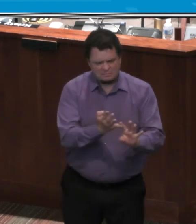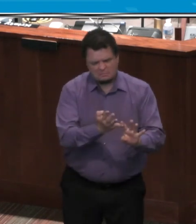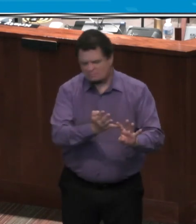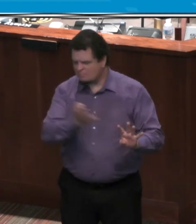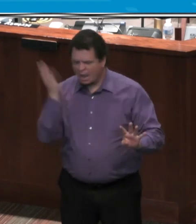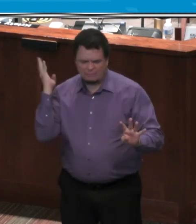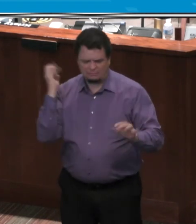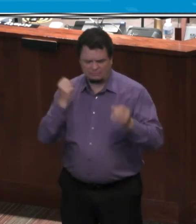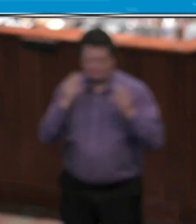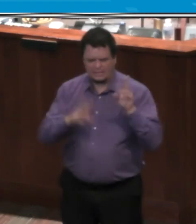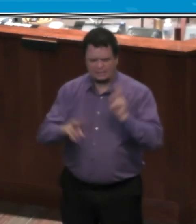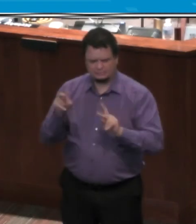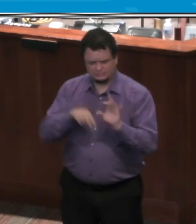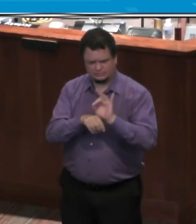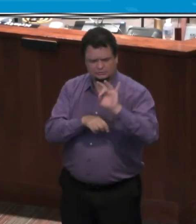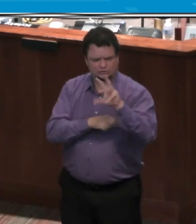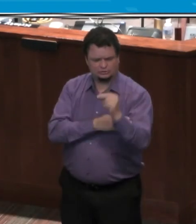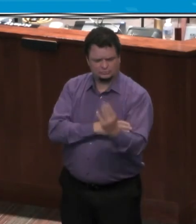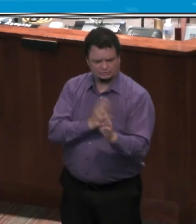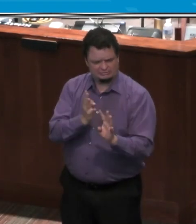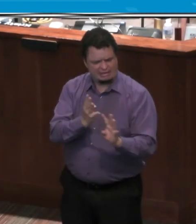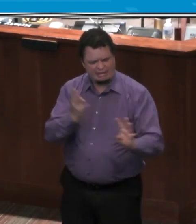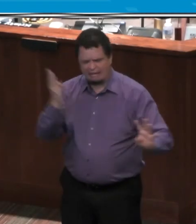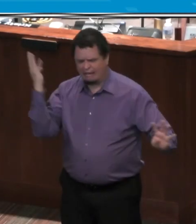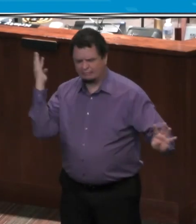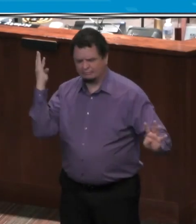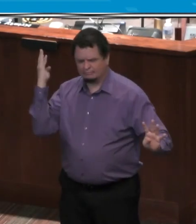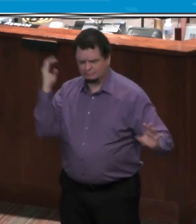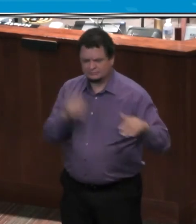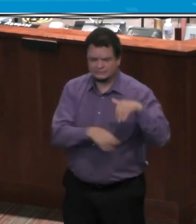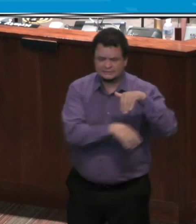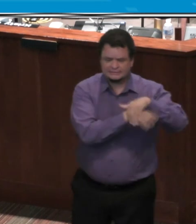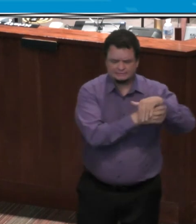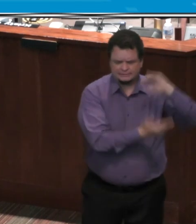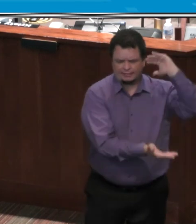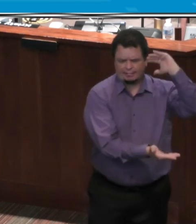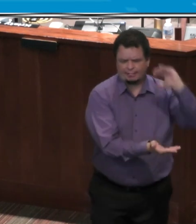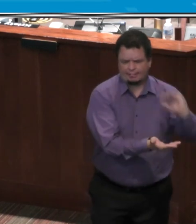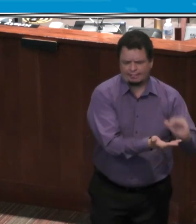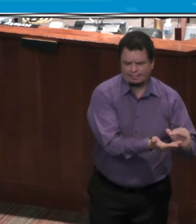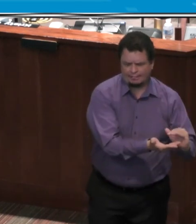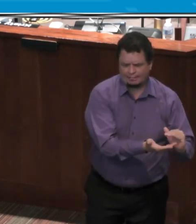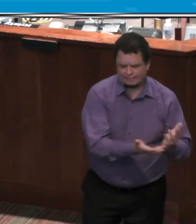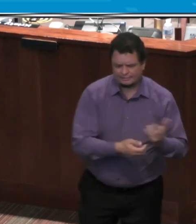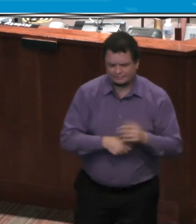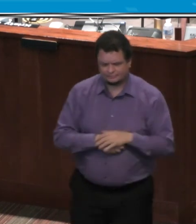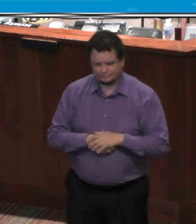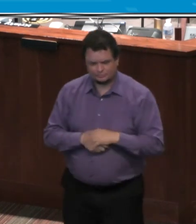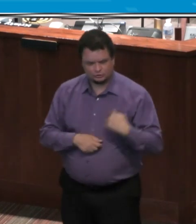we're not being charged for that. We only get charged for what we're doing.